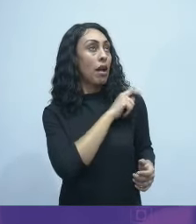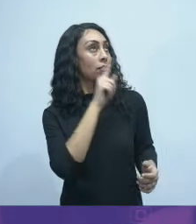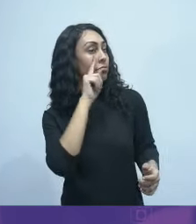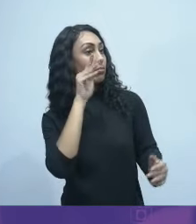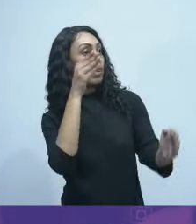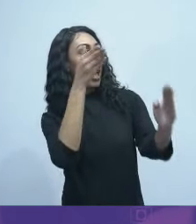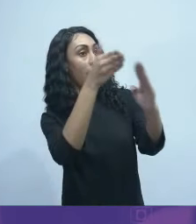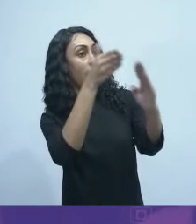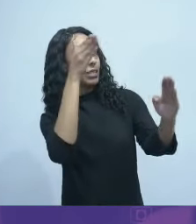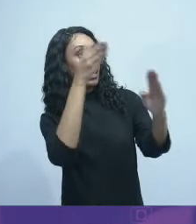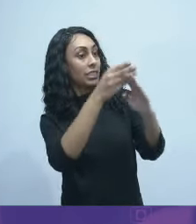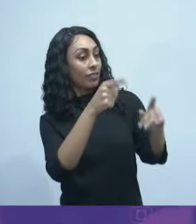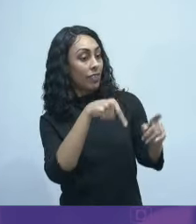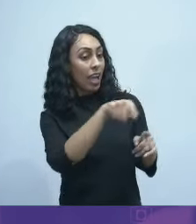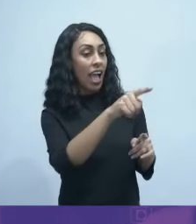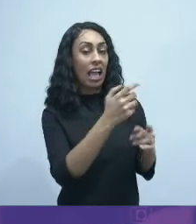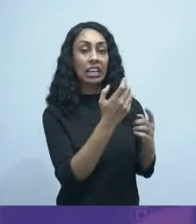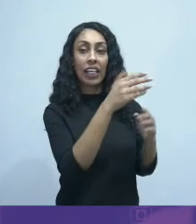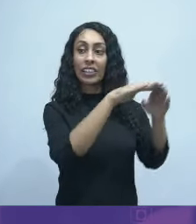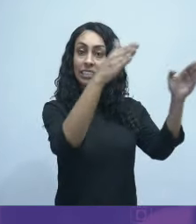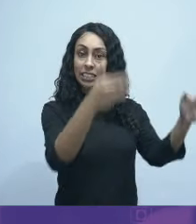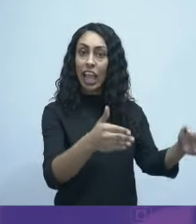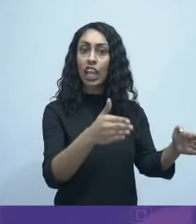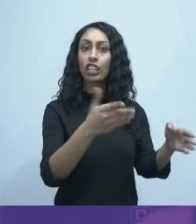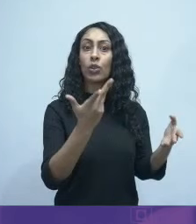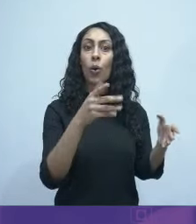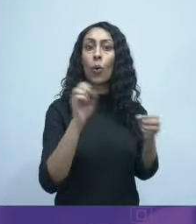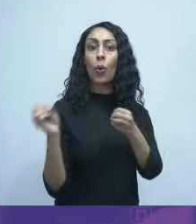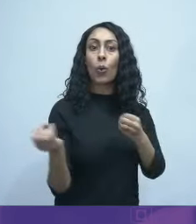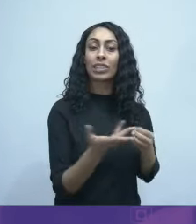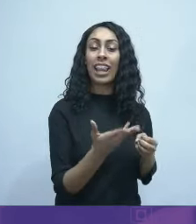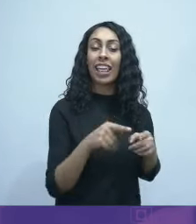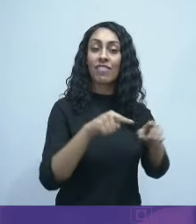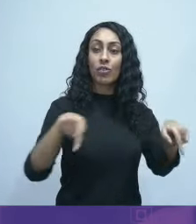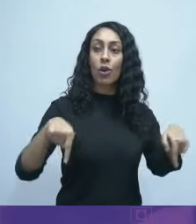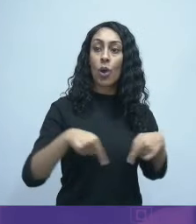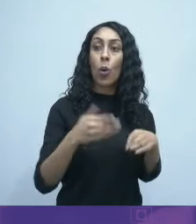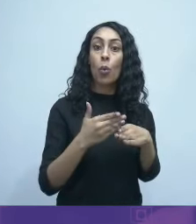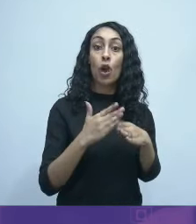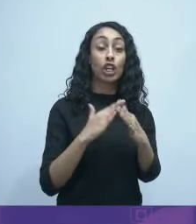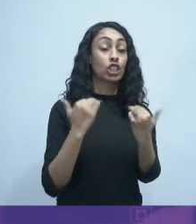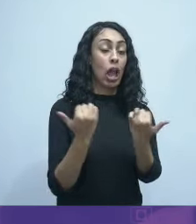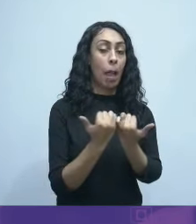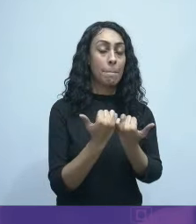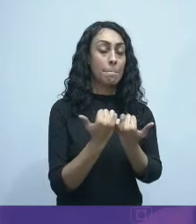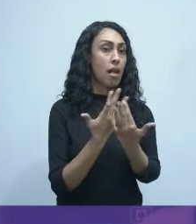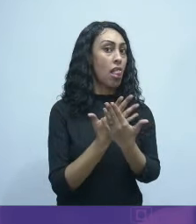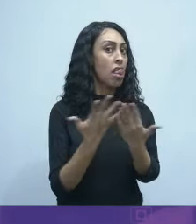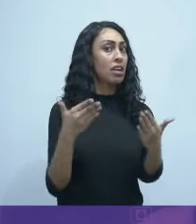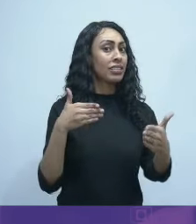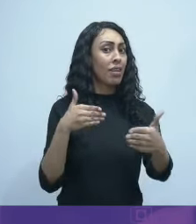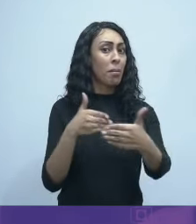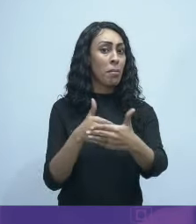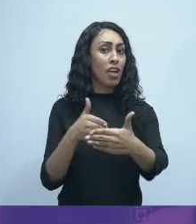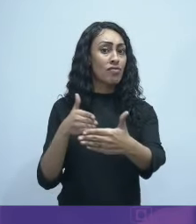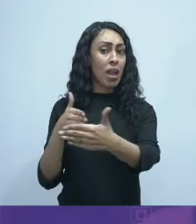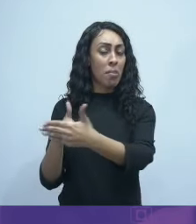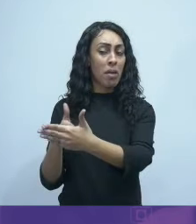on in stage or in the workshop room or within the workforce that are delivering that work. And also there are lots of other barriers that we can't